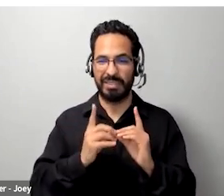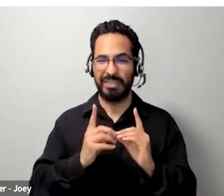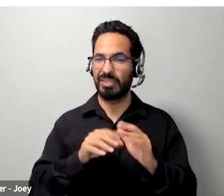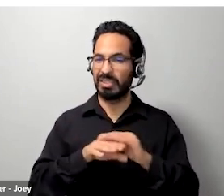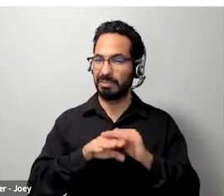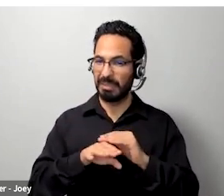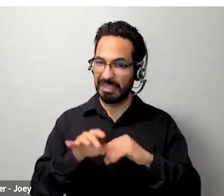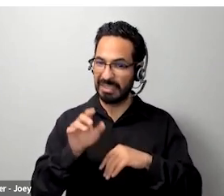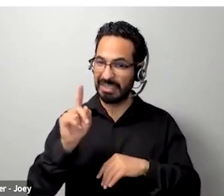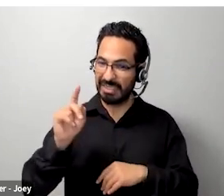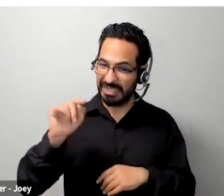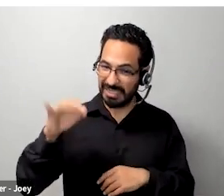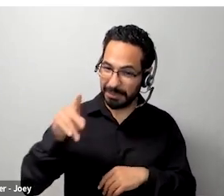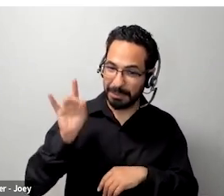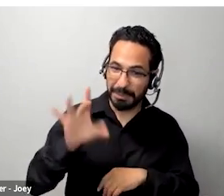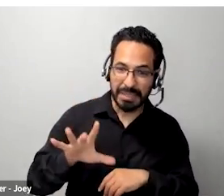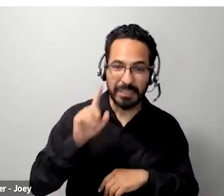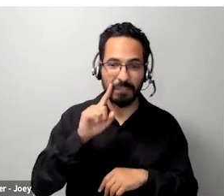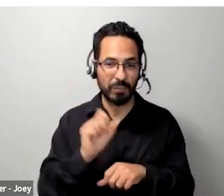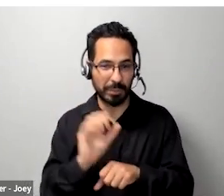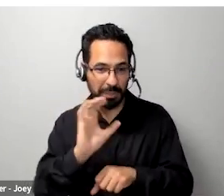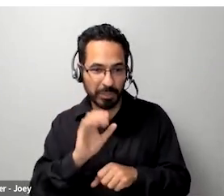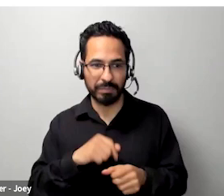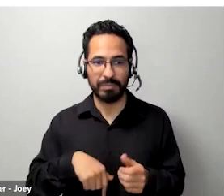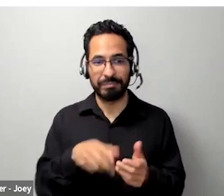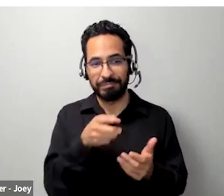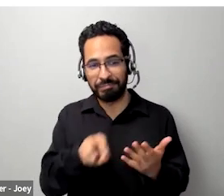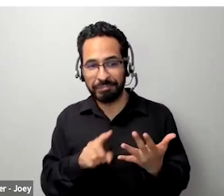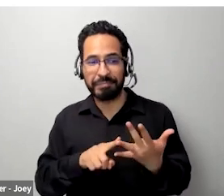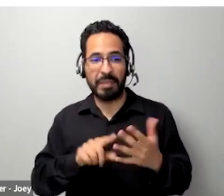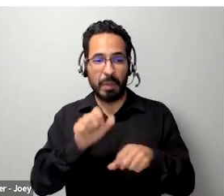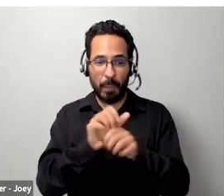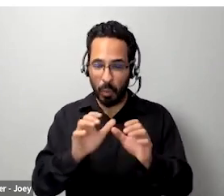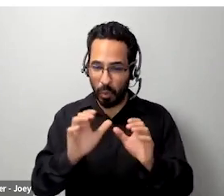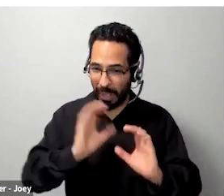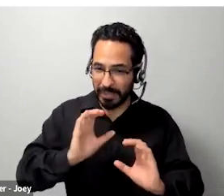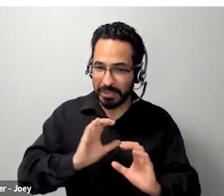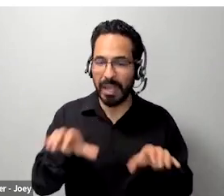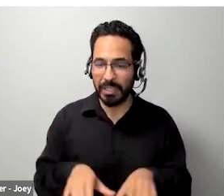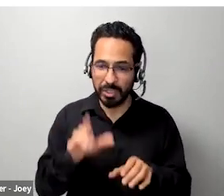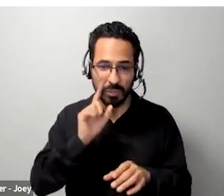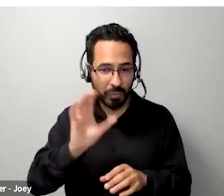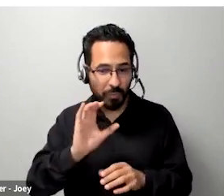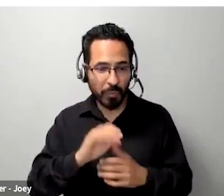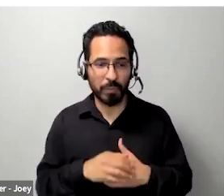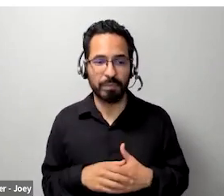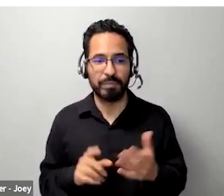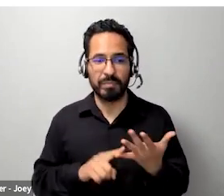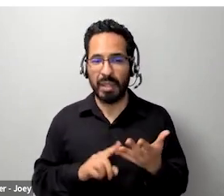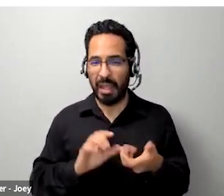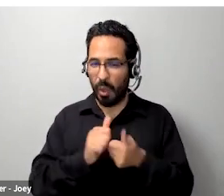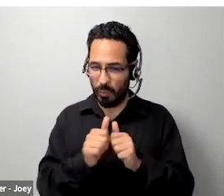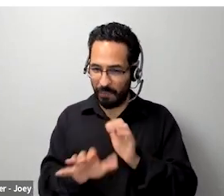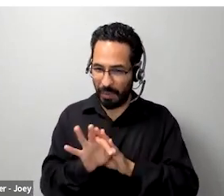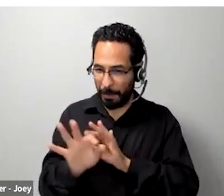for job seekers. We're going to shift over to employer actions to look for. How do you find that perfect fit for